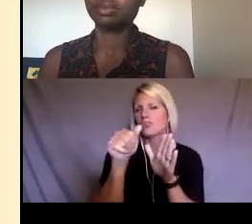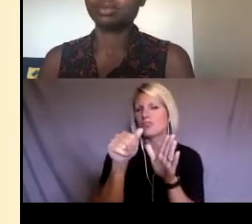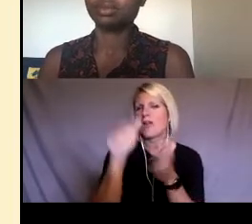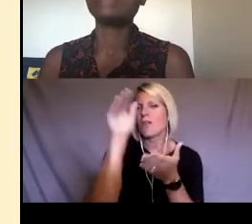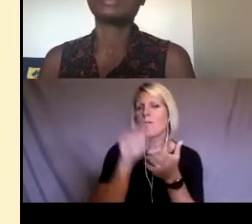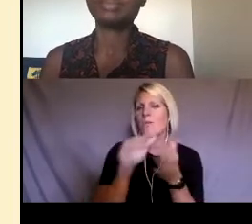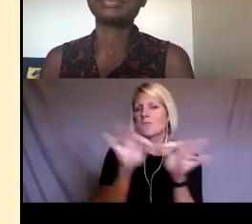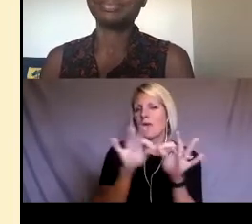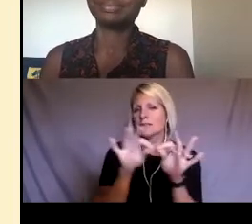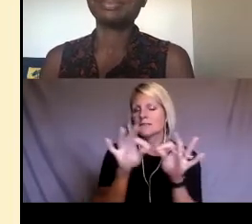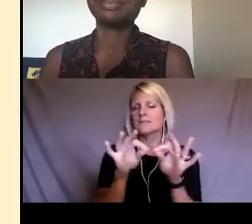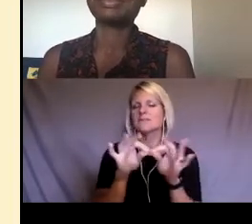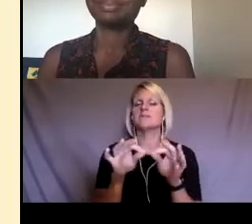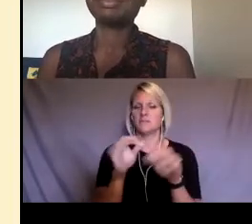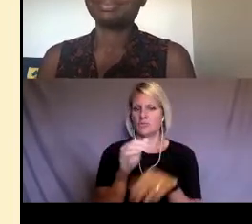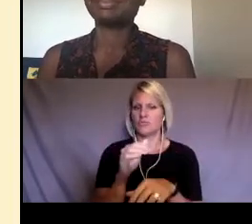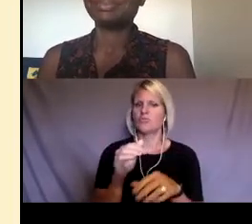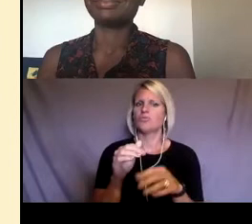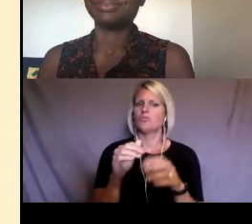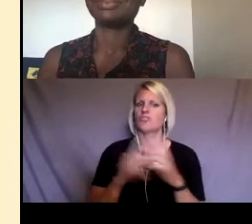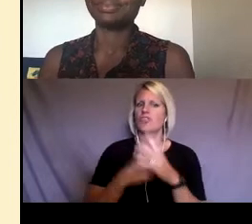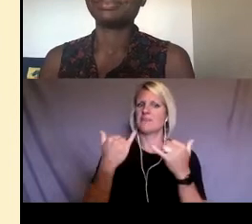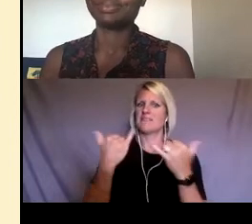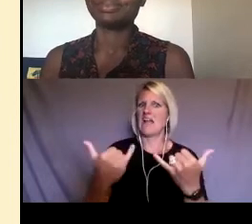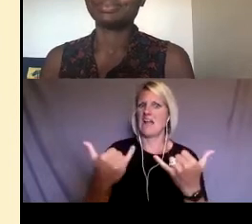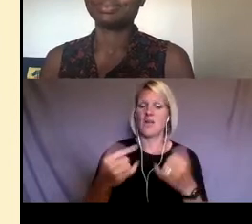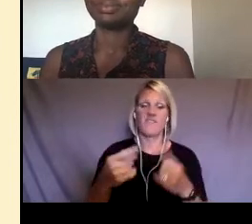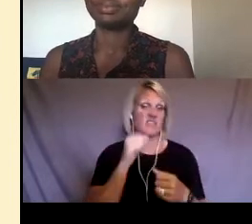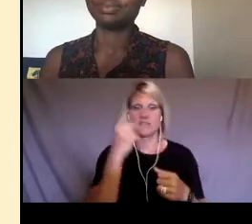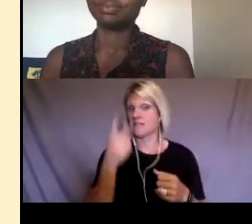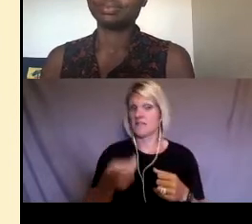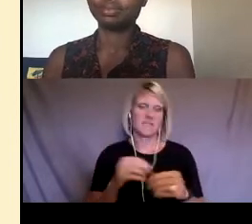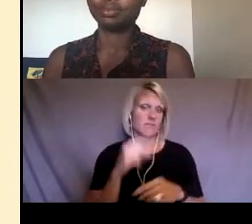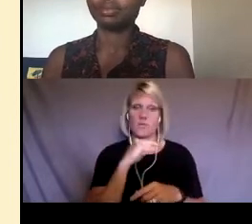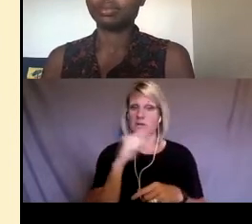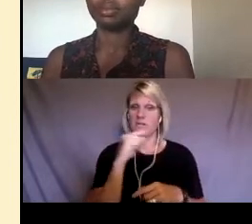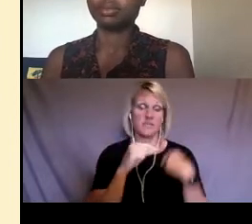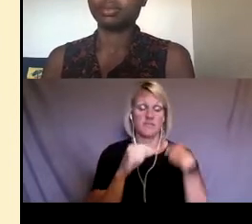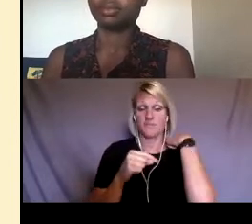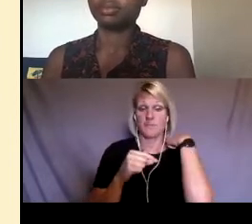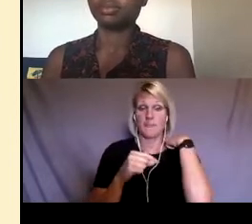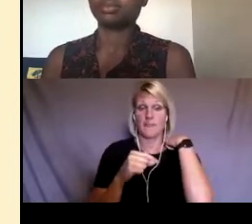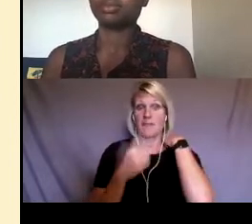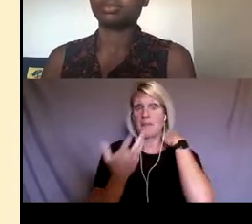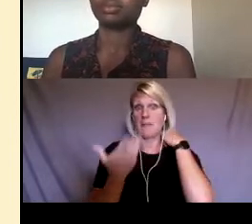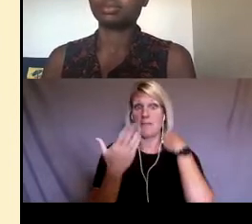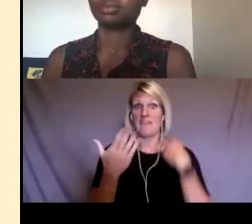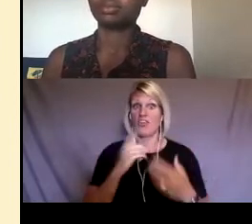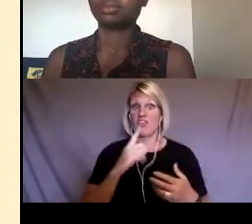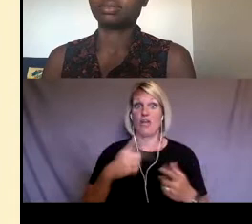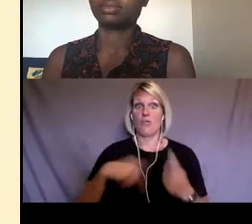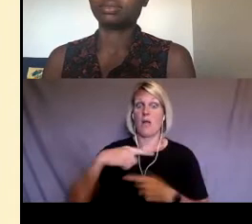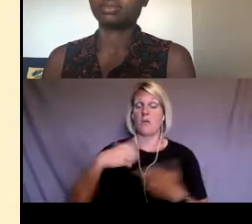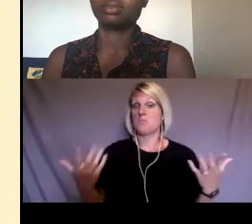affordable way to get something going. Now, I have not seen these in Milwaukee, but they may be here.